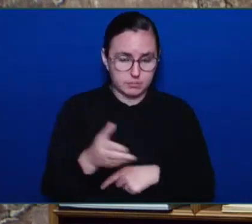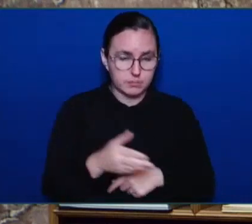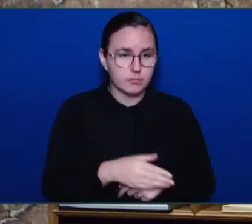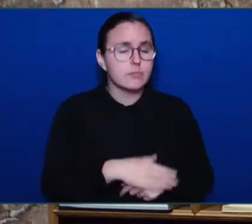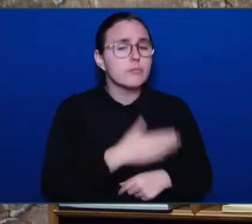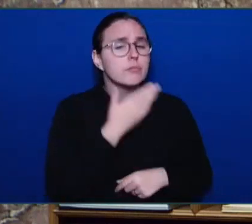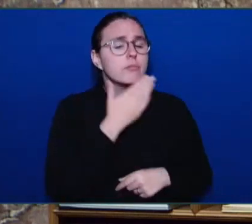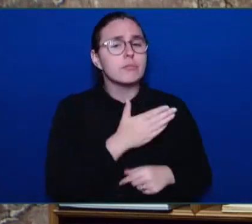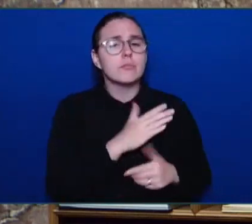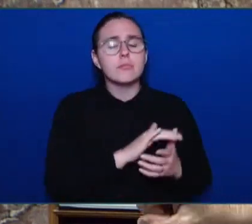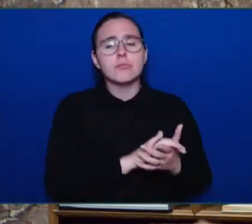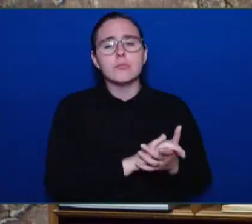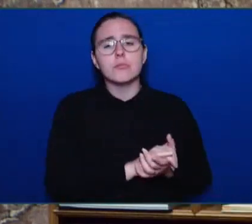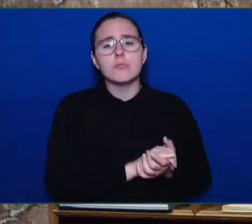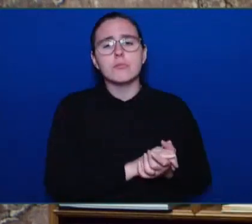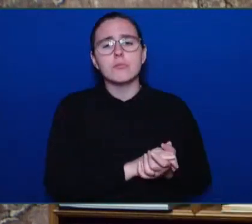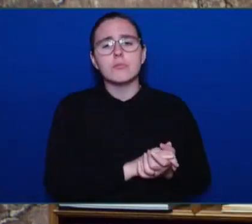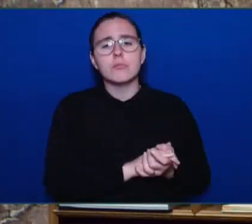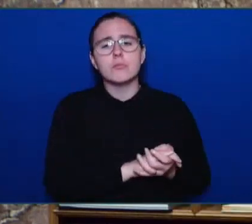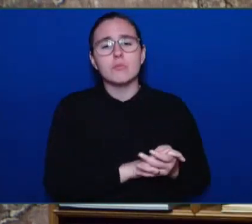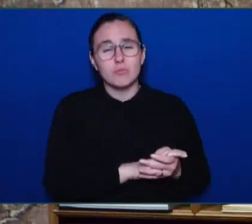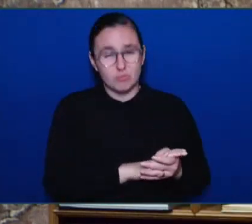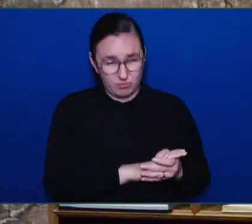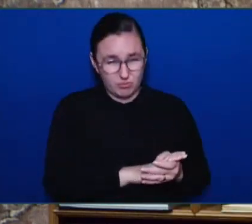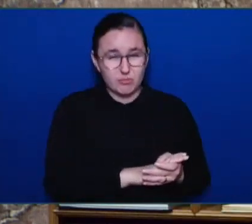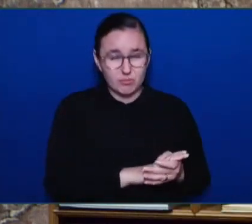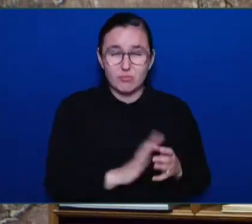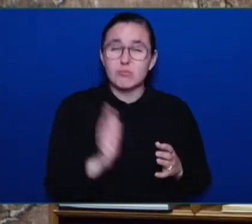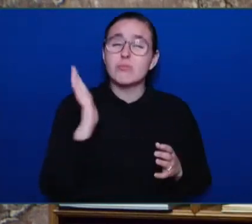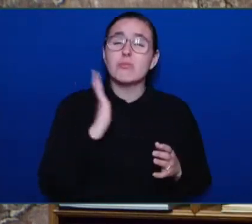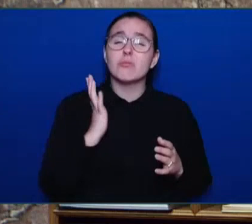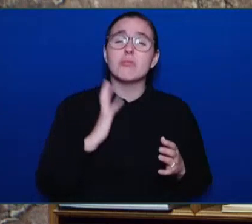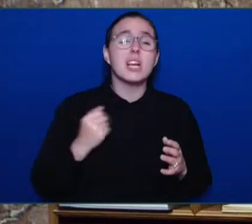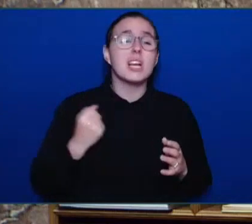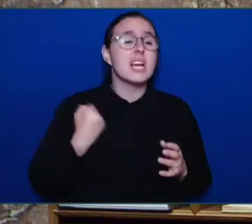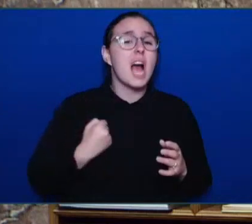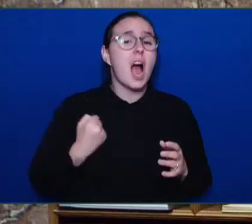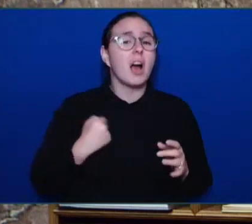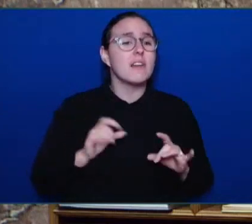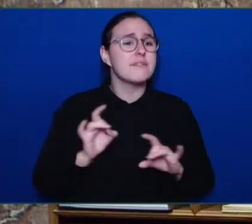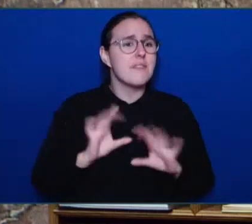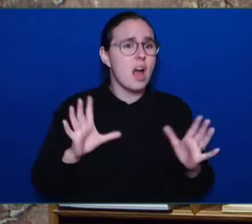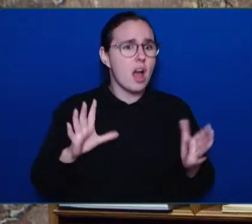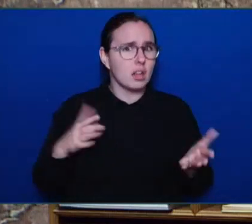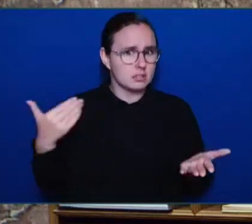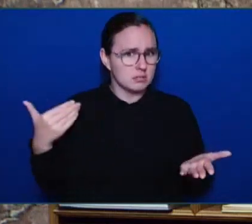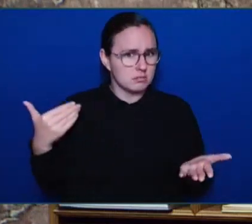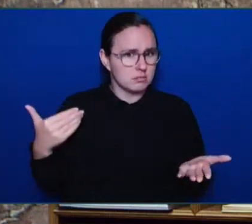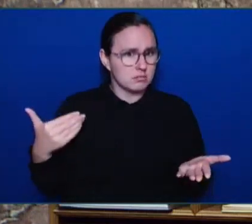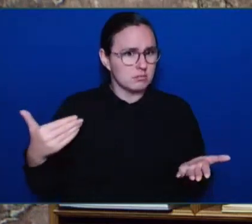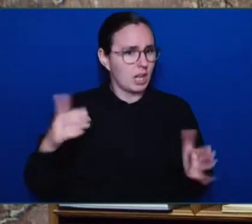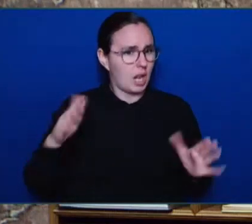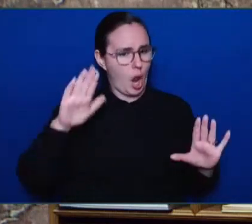violence ran rampant in the Lower Mainland, when they sat on this side of the